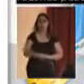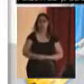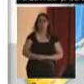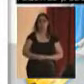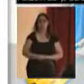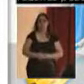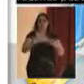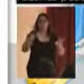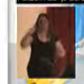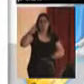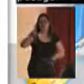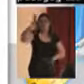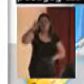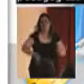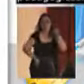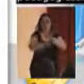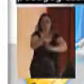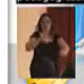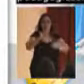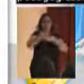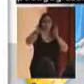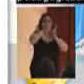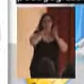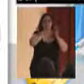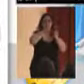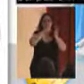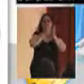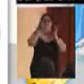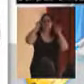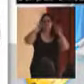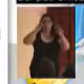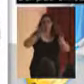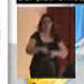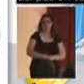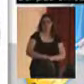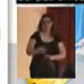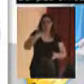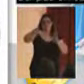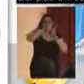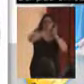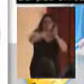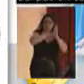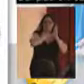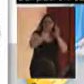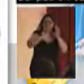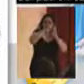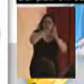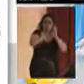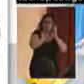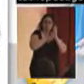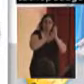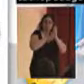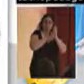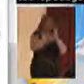or characteristics. And it is there that we decided to create the techno-pedagogical pattern or